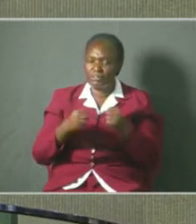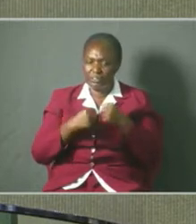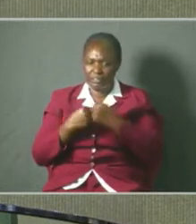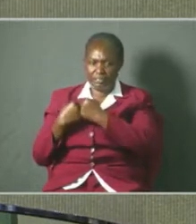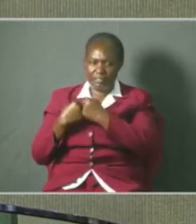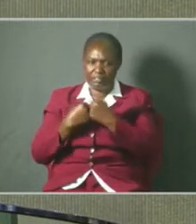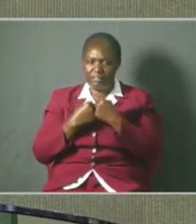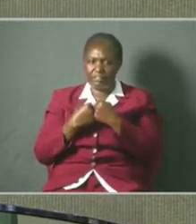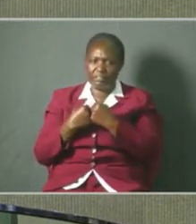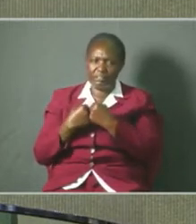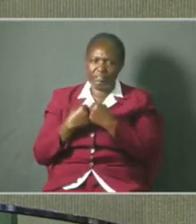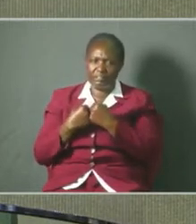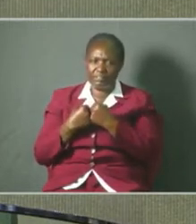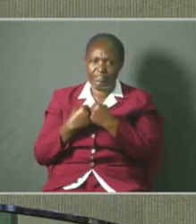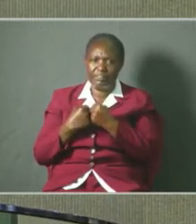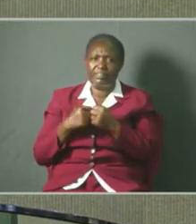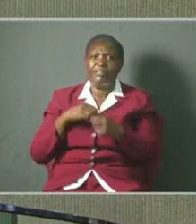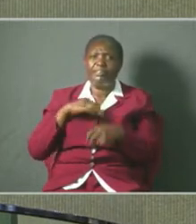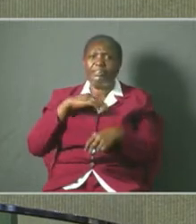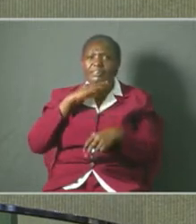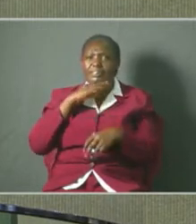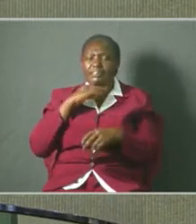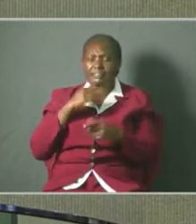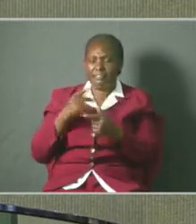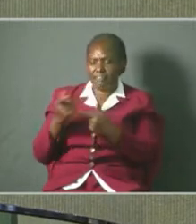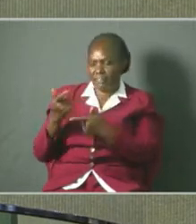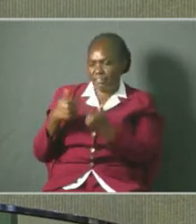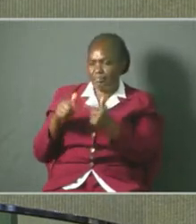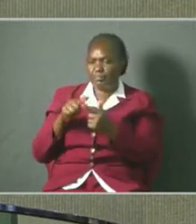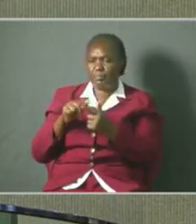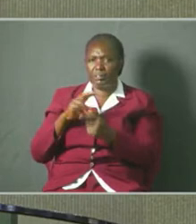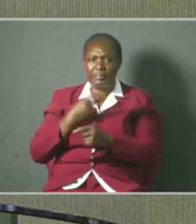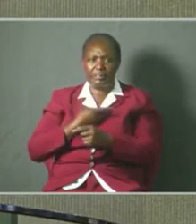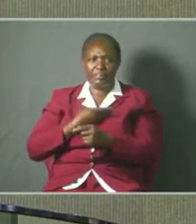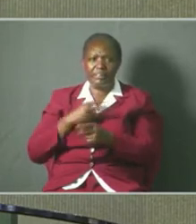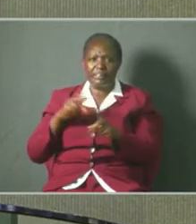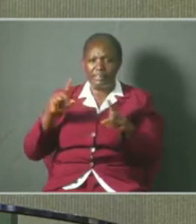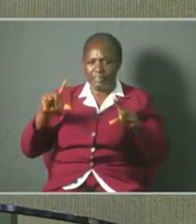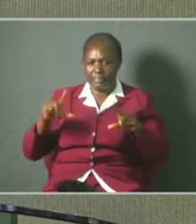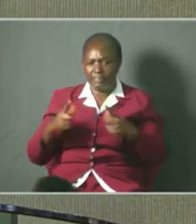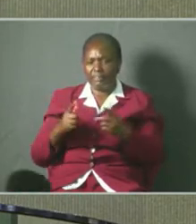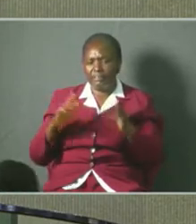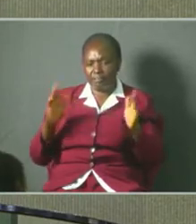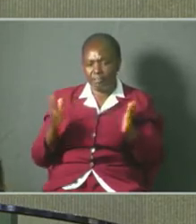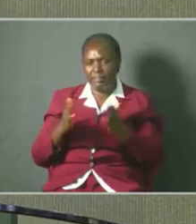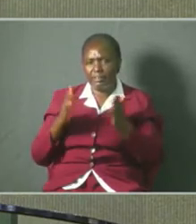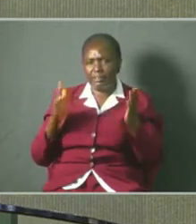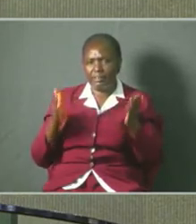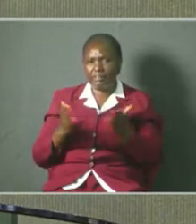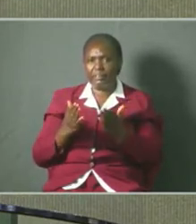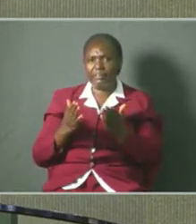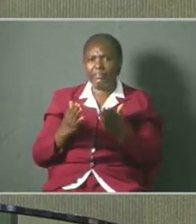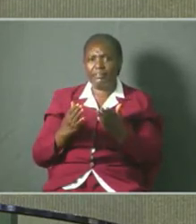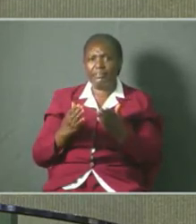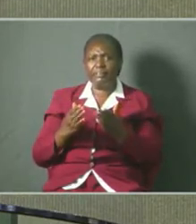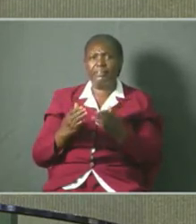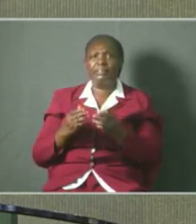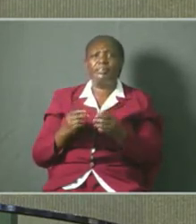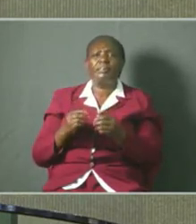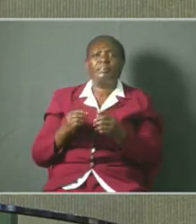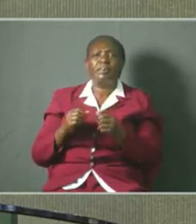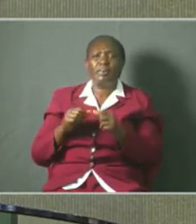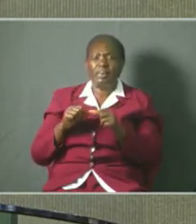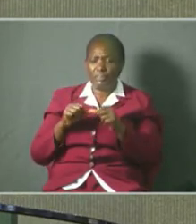challenges. Deaths have hit us. But I want you to be comforted that as long as you've heard